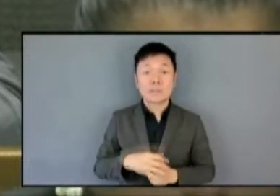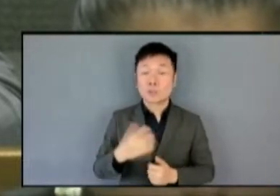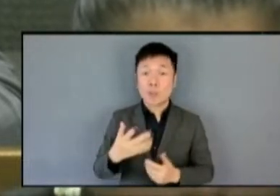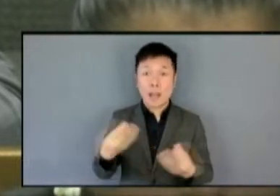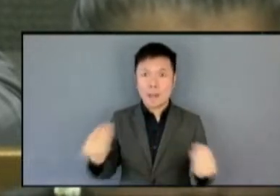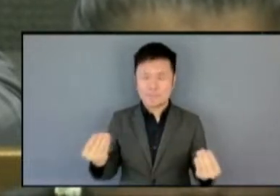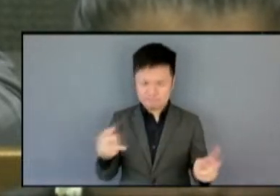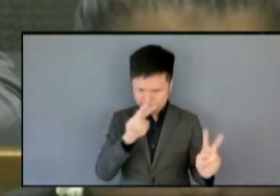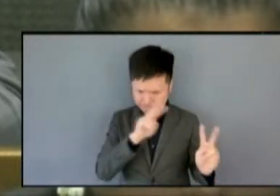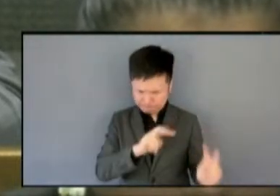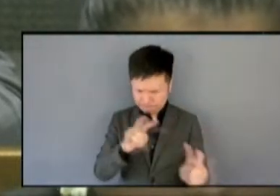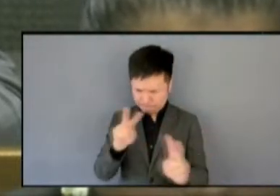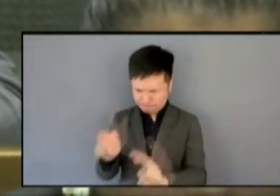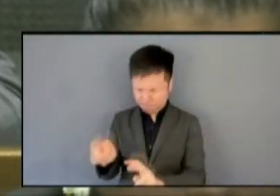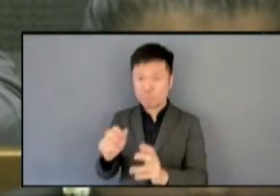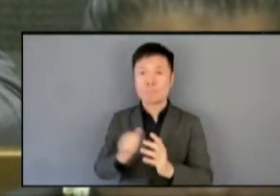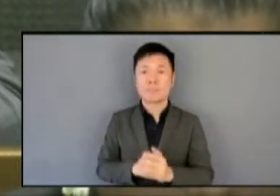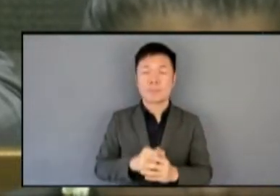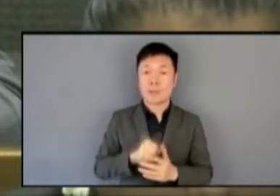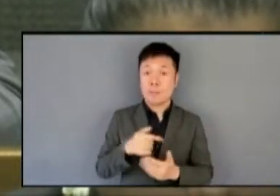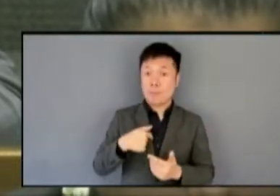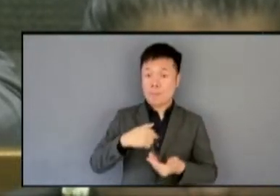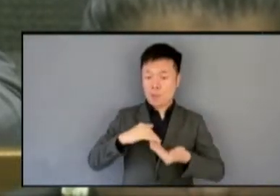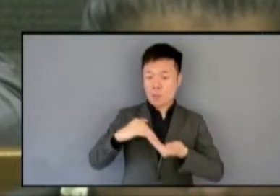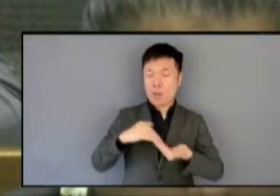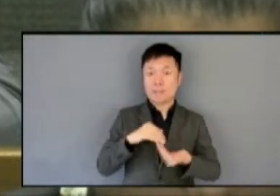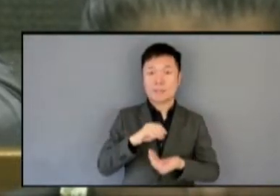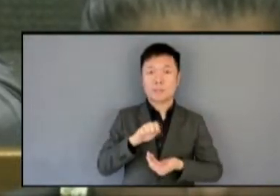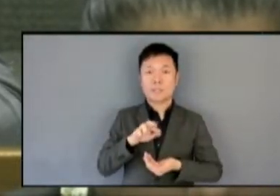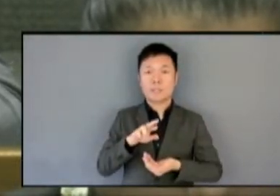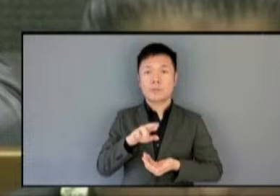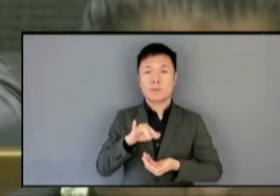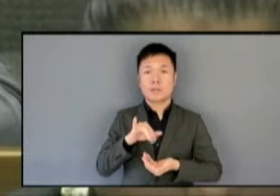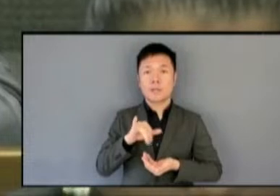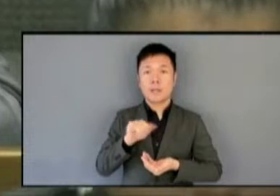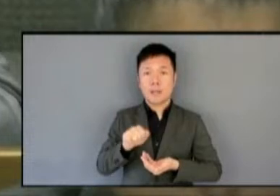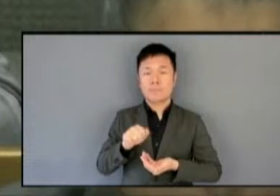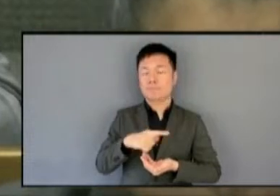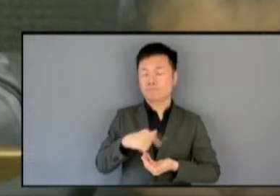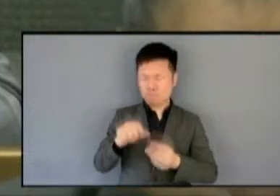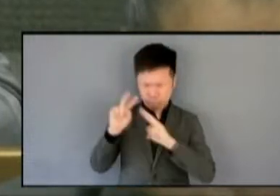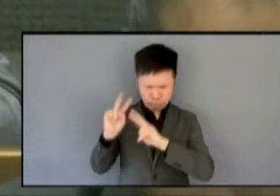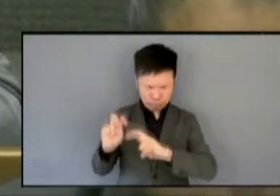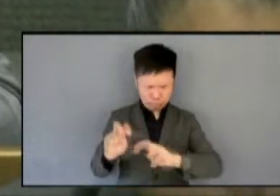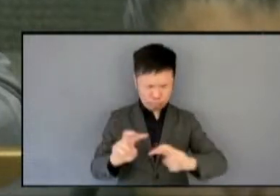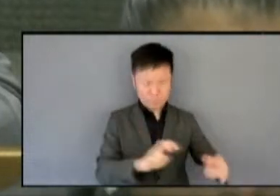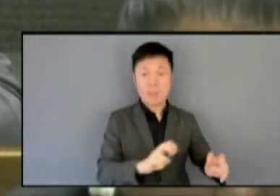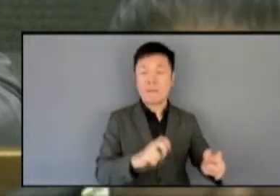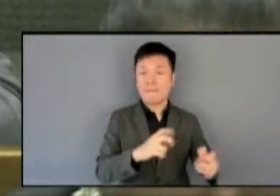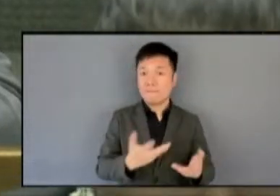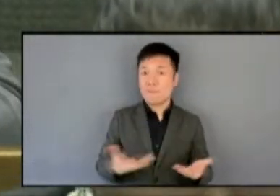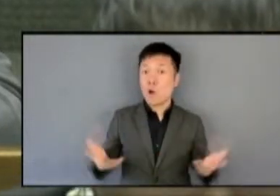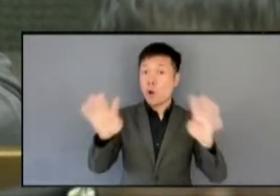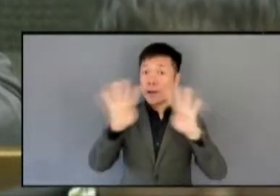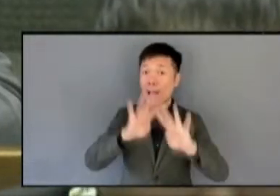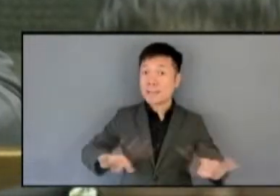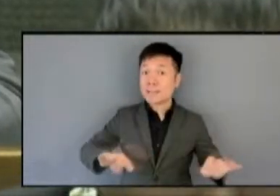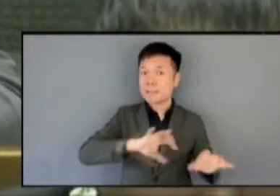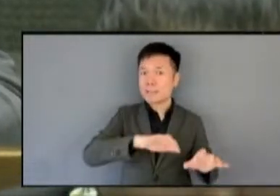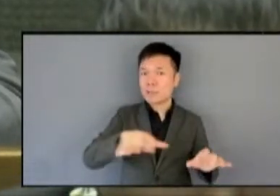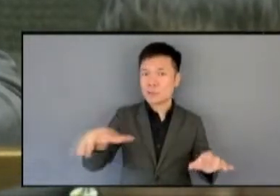dynamics, AREA has conducted extensive research on aging populations within the ASEAN context.